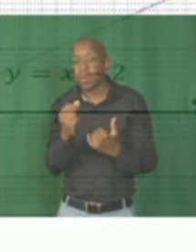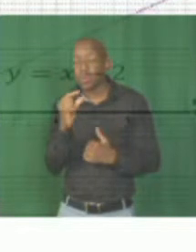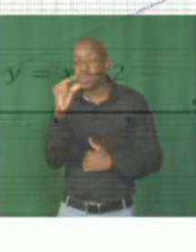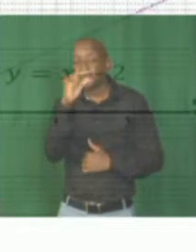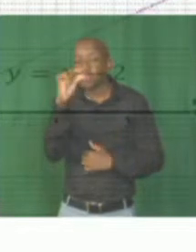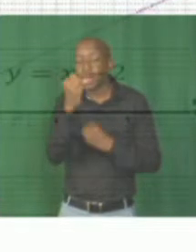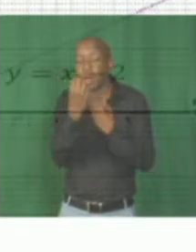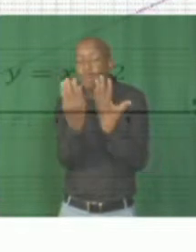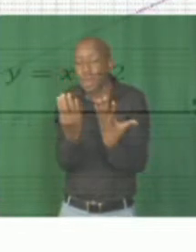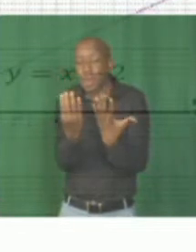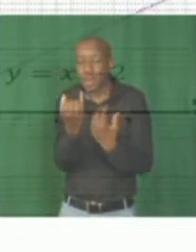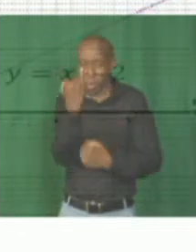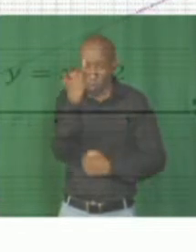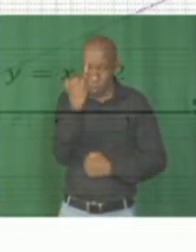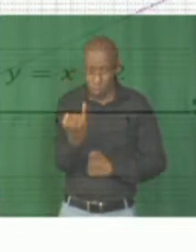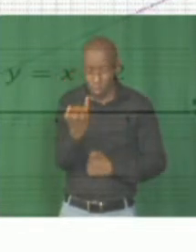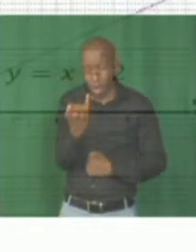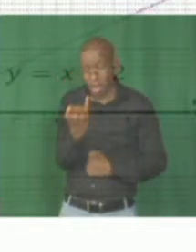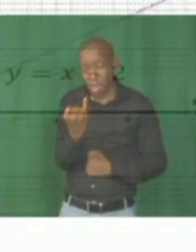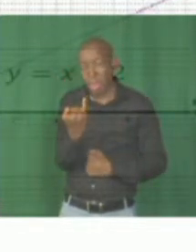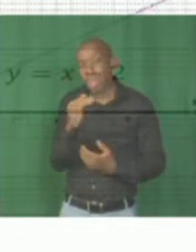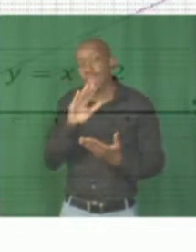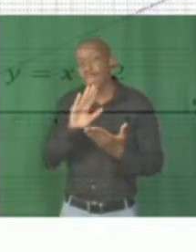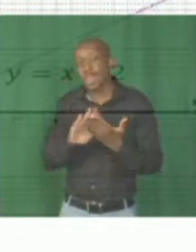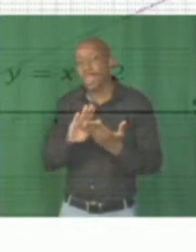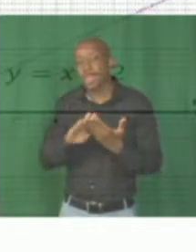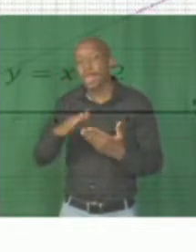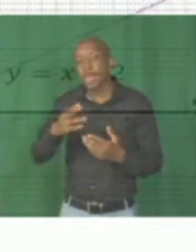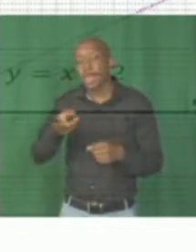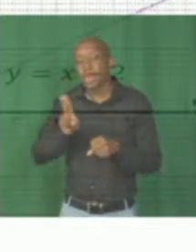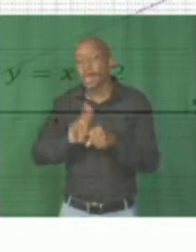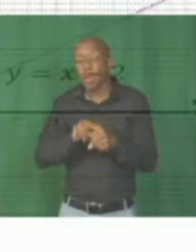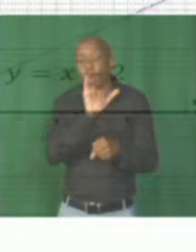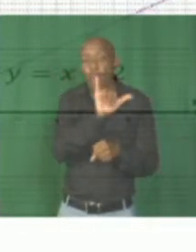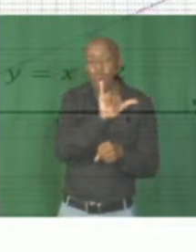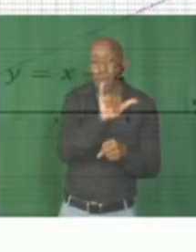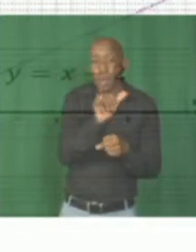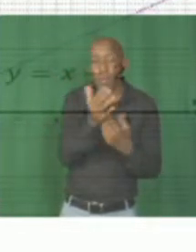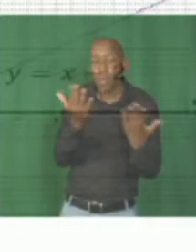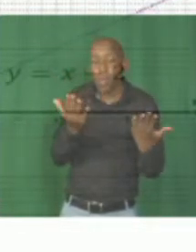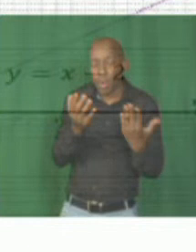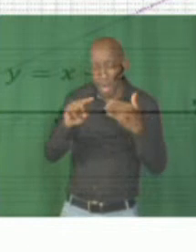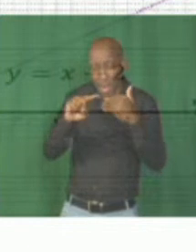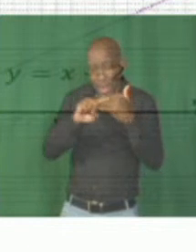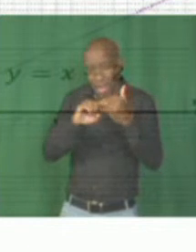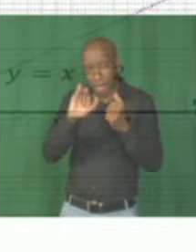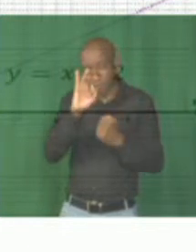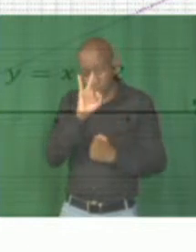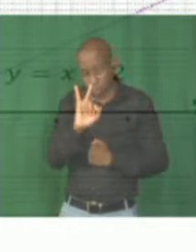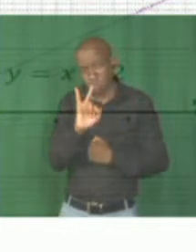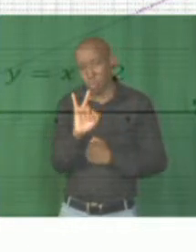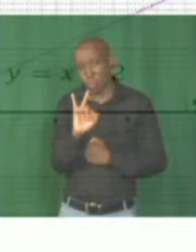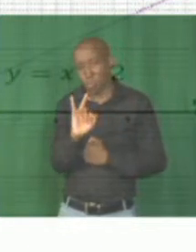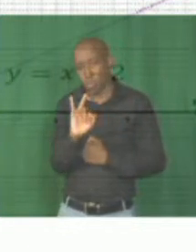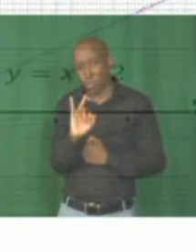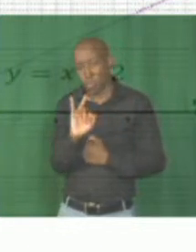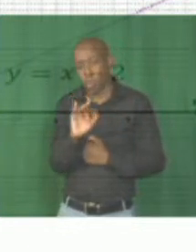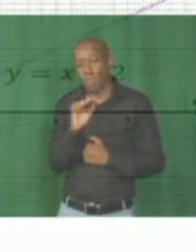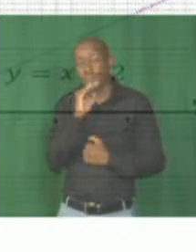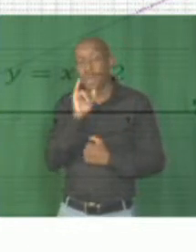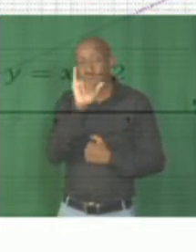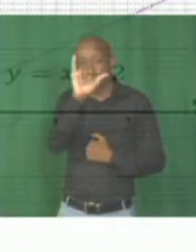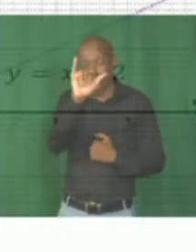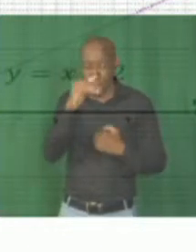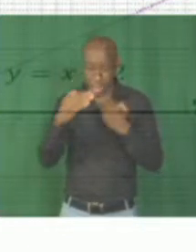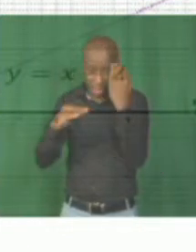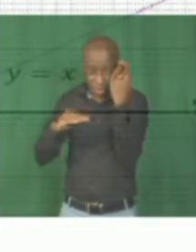is 1, and then also the y-intercept is negative 2. So we know that